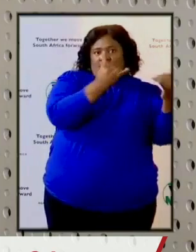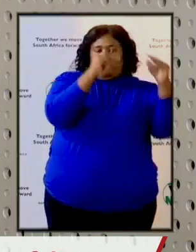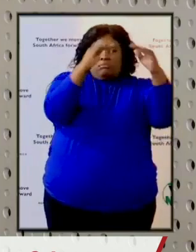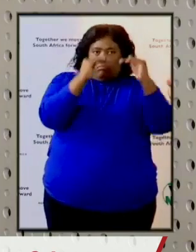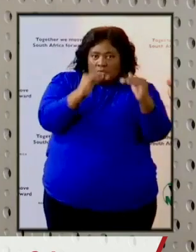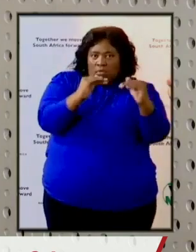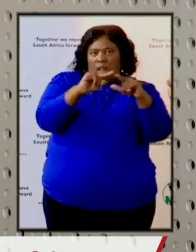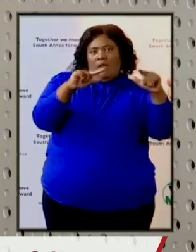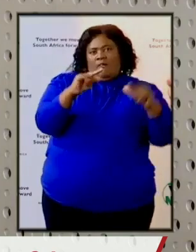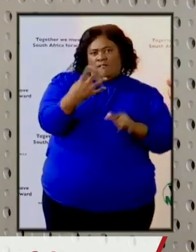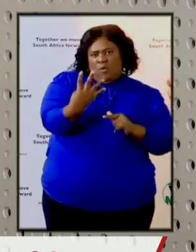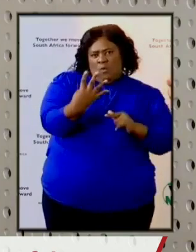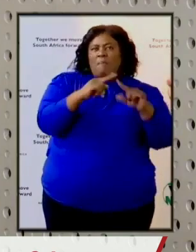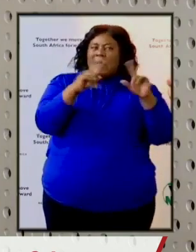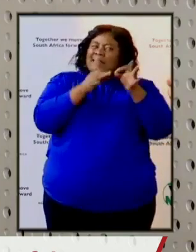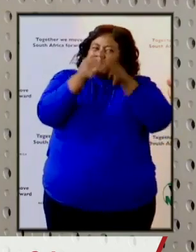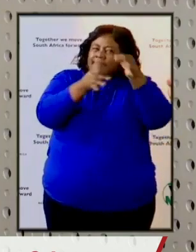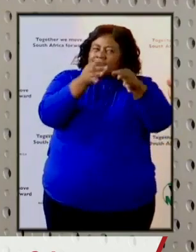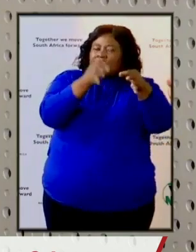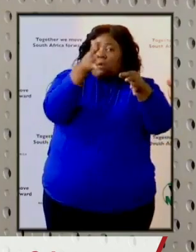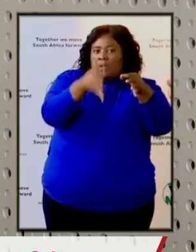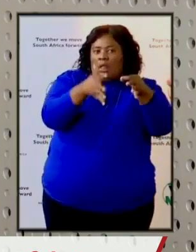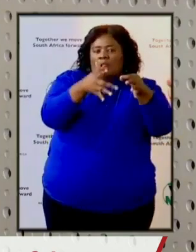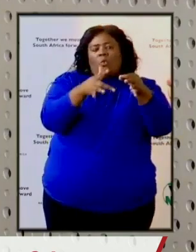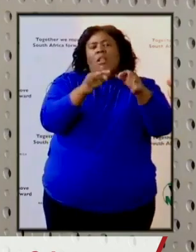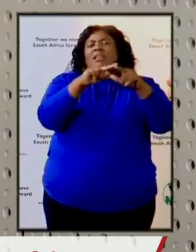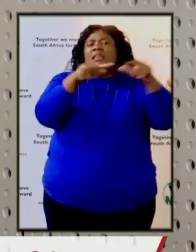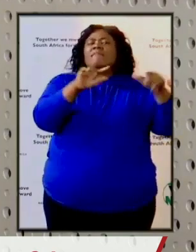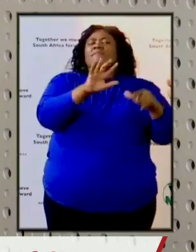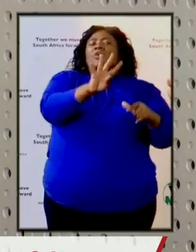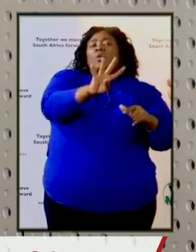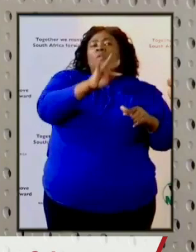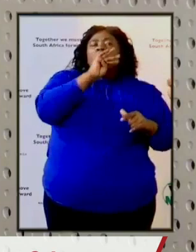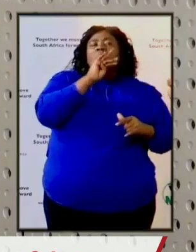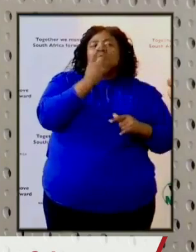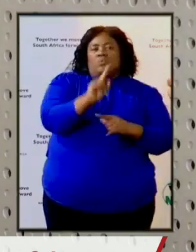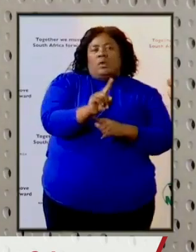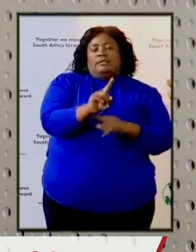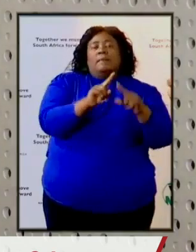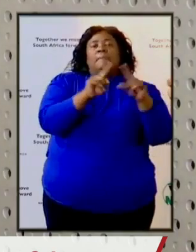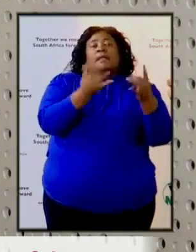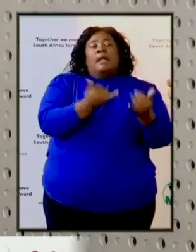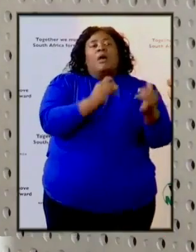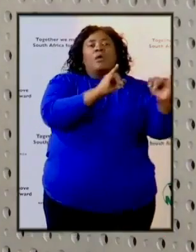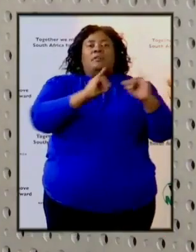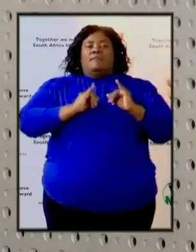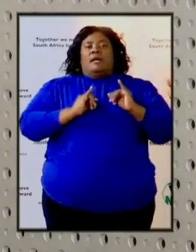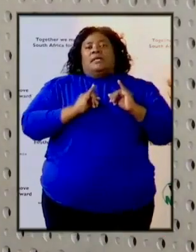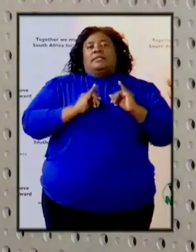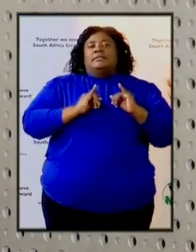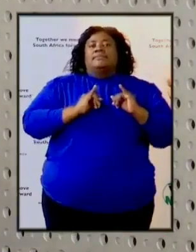then call upon our Minister of Culture, Minister Nkosazana Dlamini-Zuma, to speak to us.